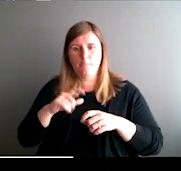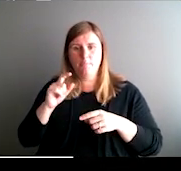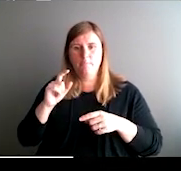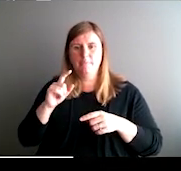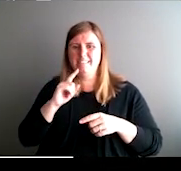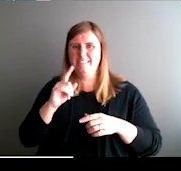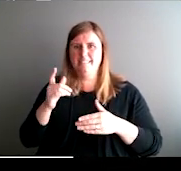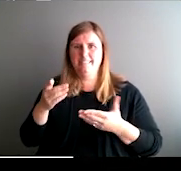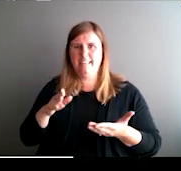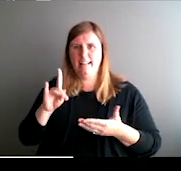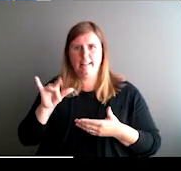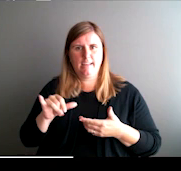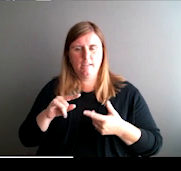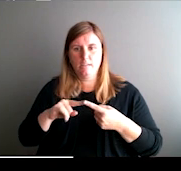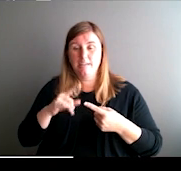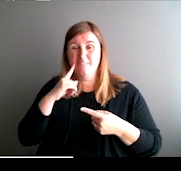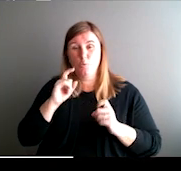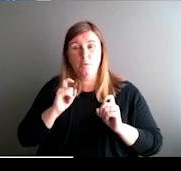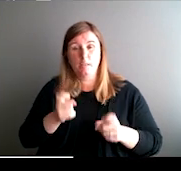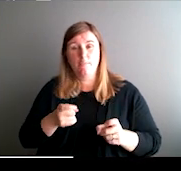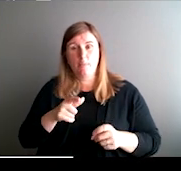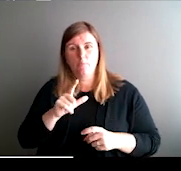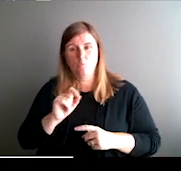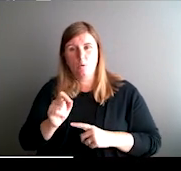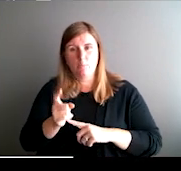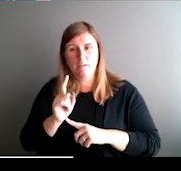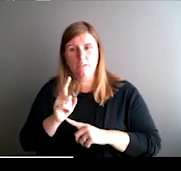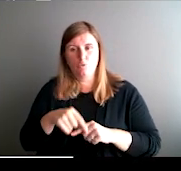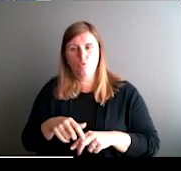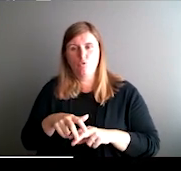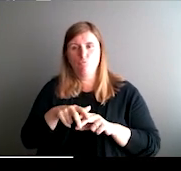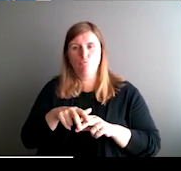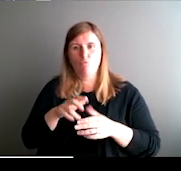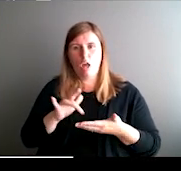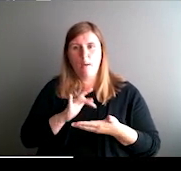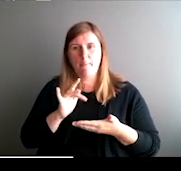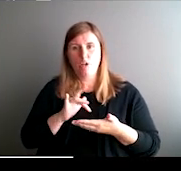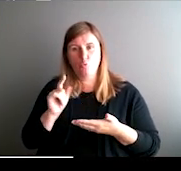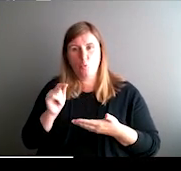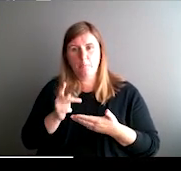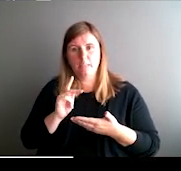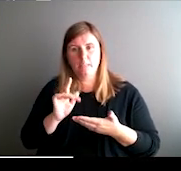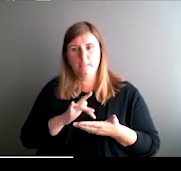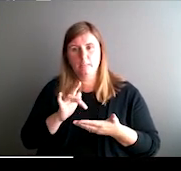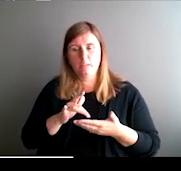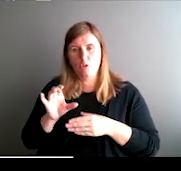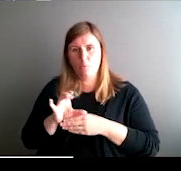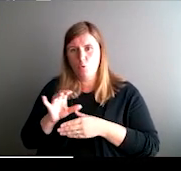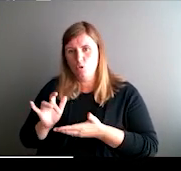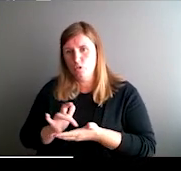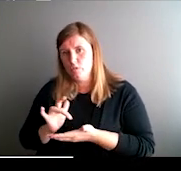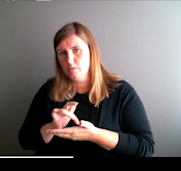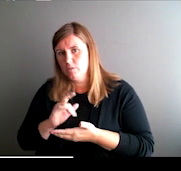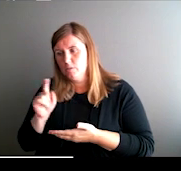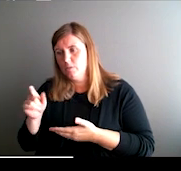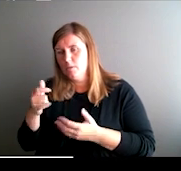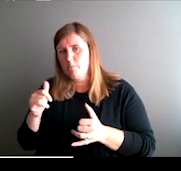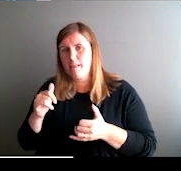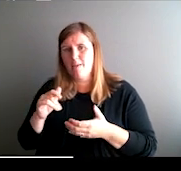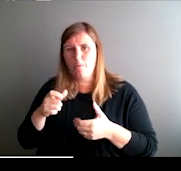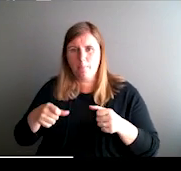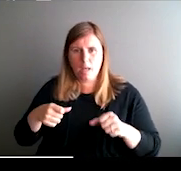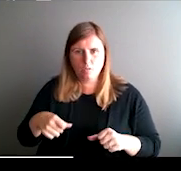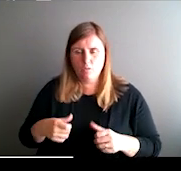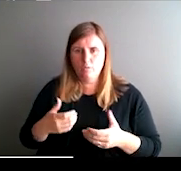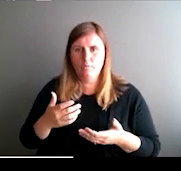If you give a student 20 minutes to sit on an iPad, 20 minutes at the computer, 20 minutes to play with the puzzle,